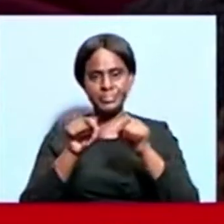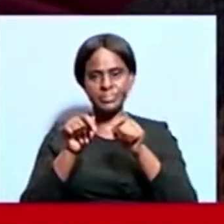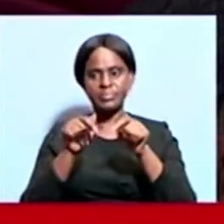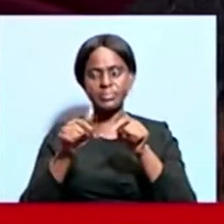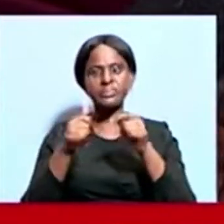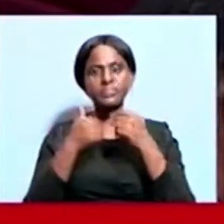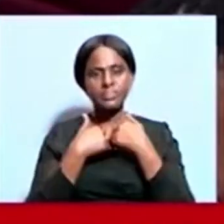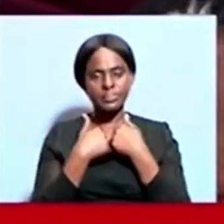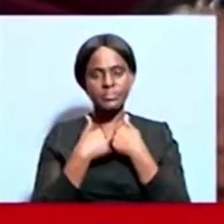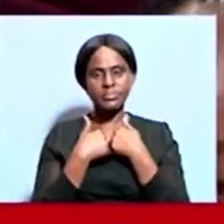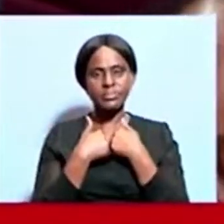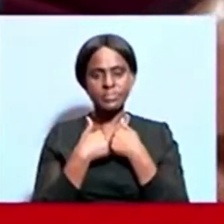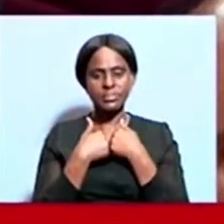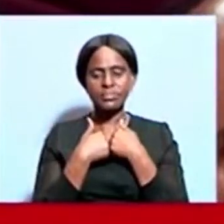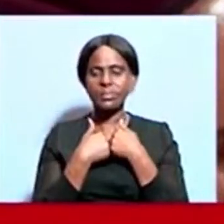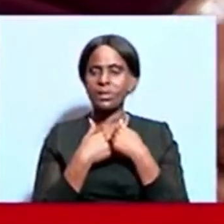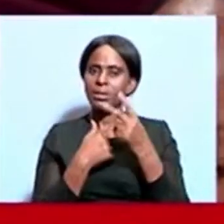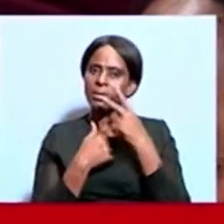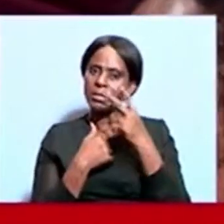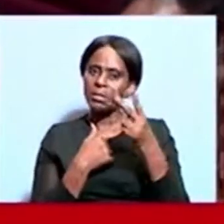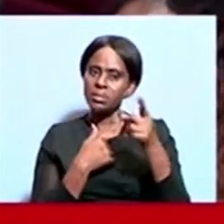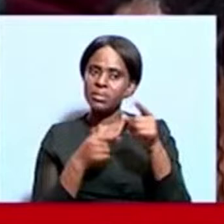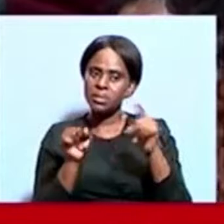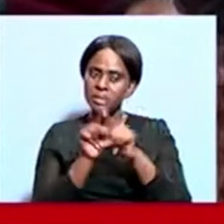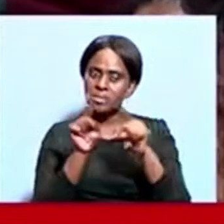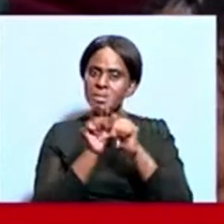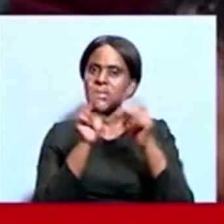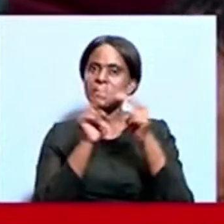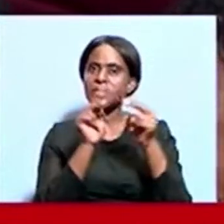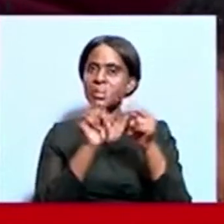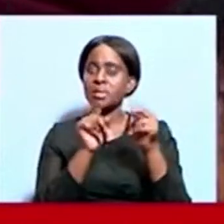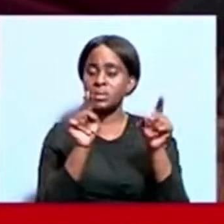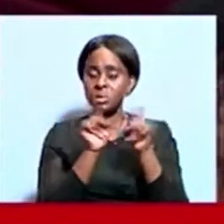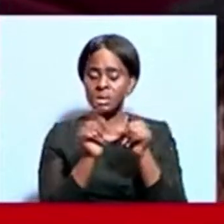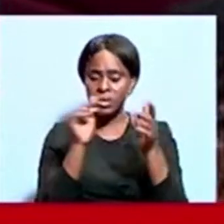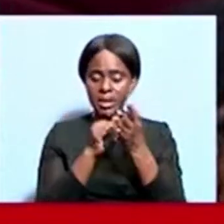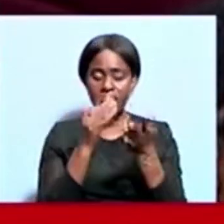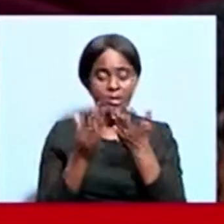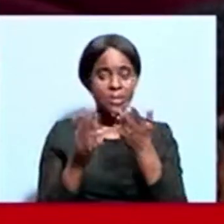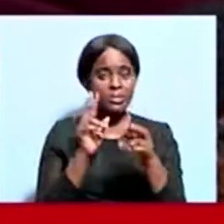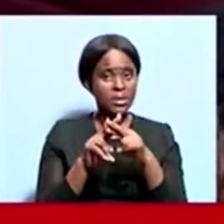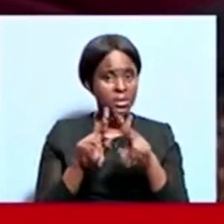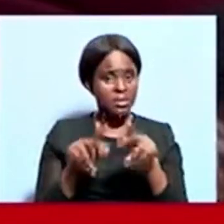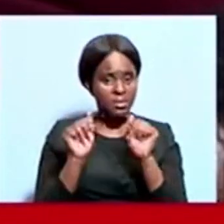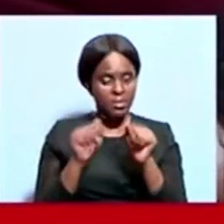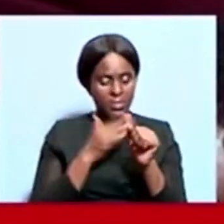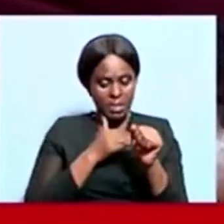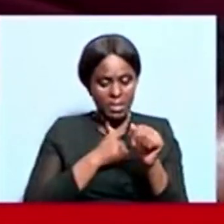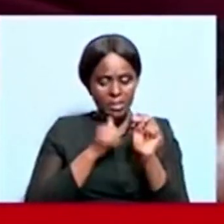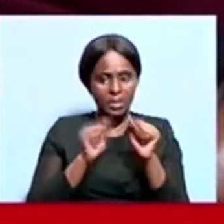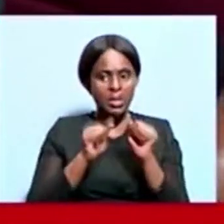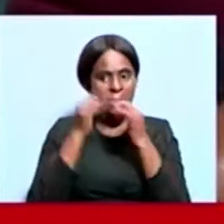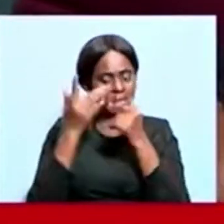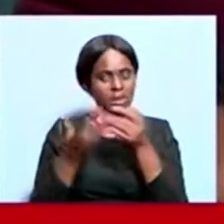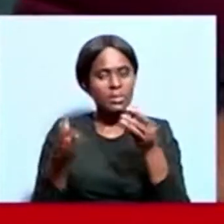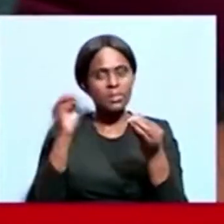are regarded as contracts. Then also, maybe Chair, I would wish to add